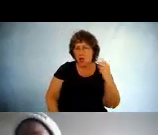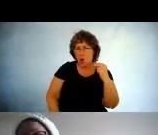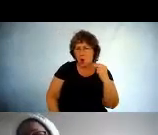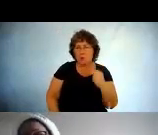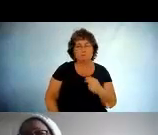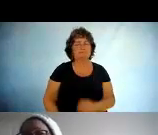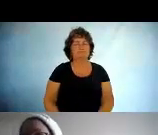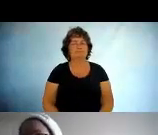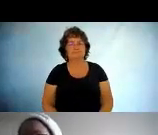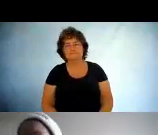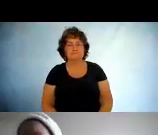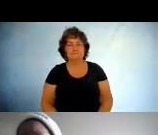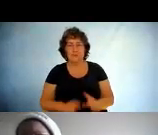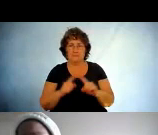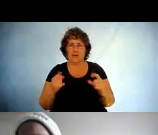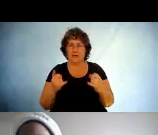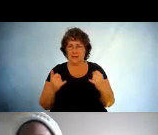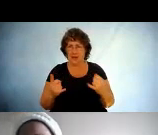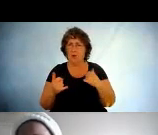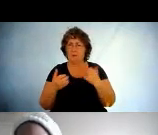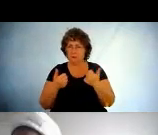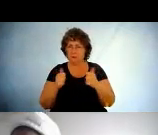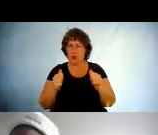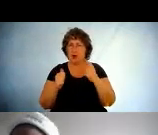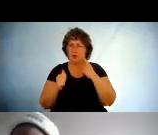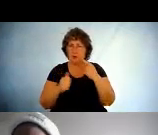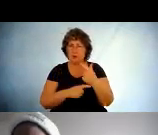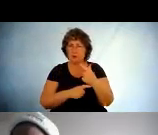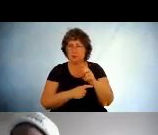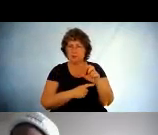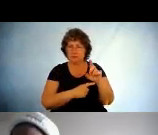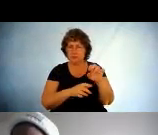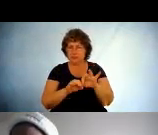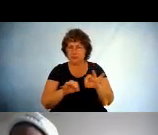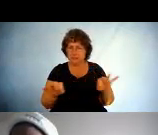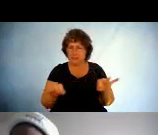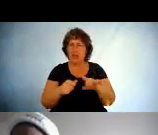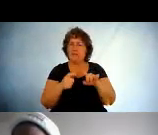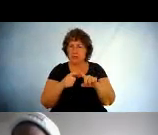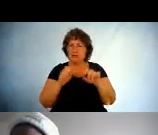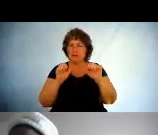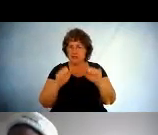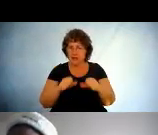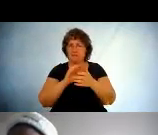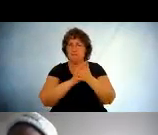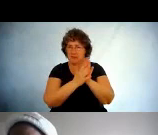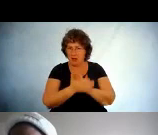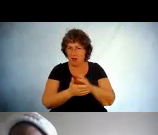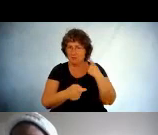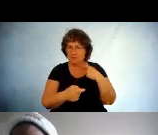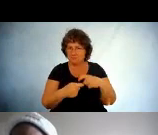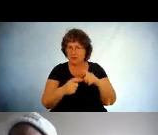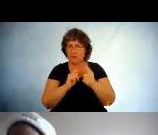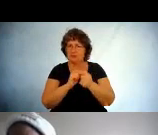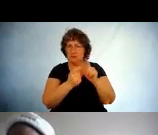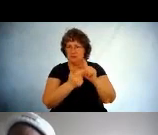get my GED so I can become a Spanish translator eventually